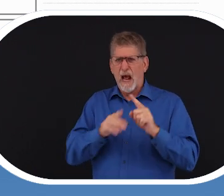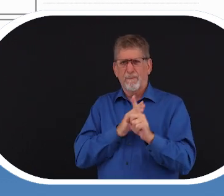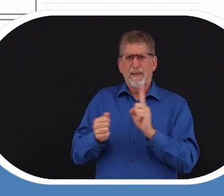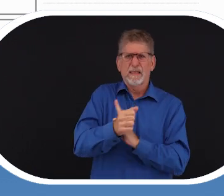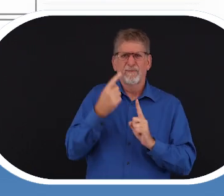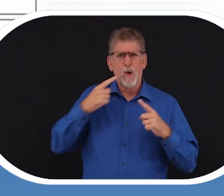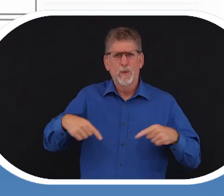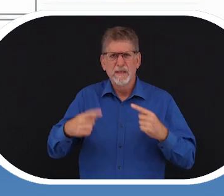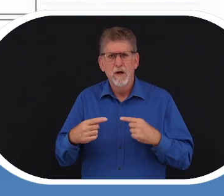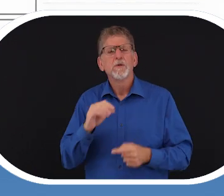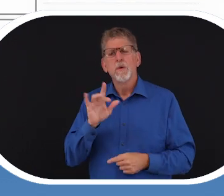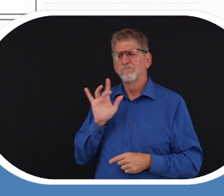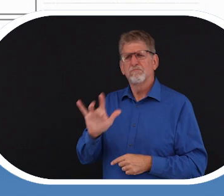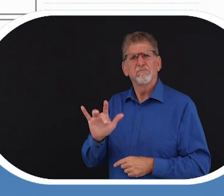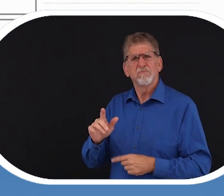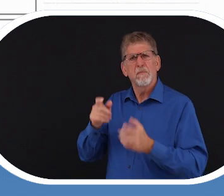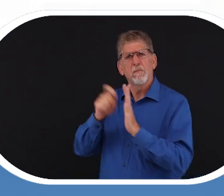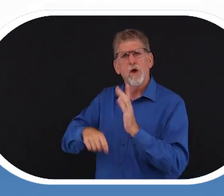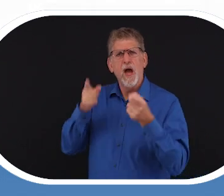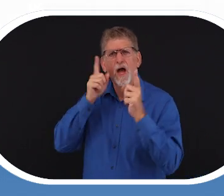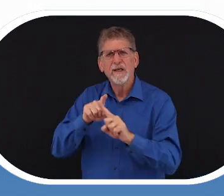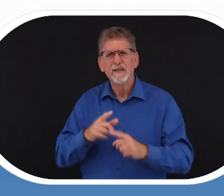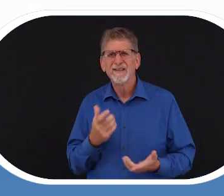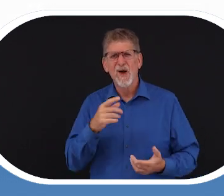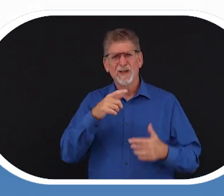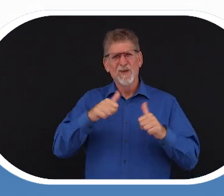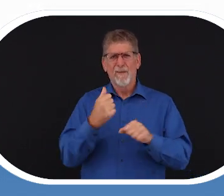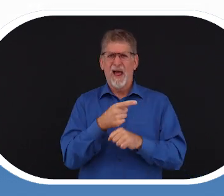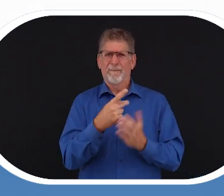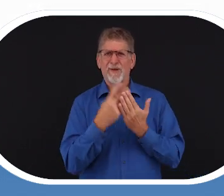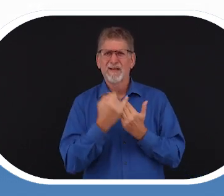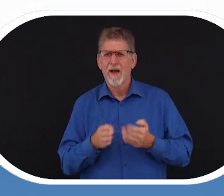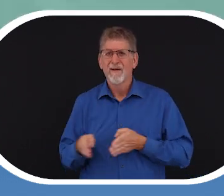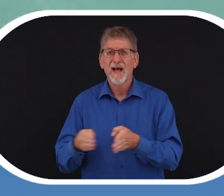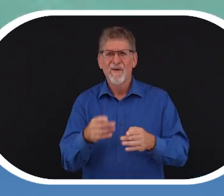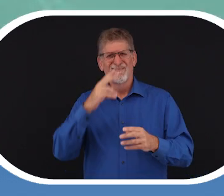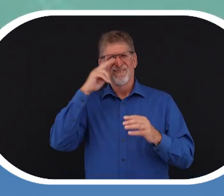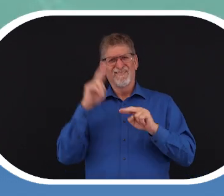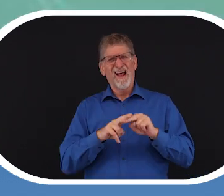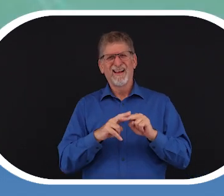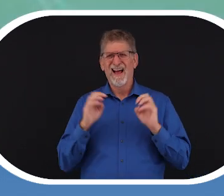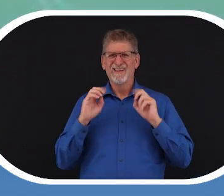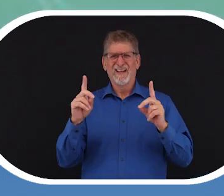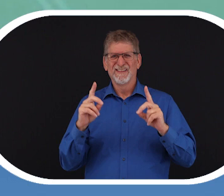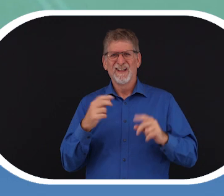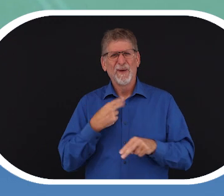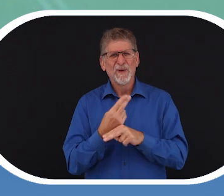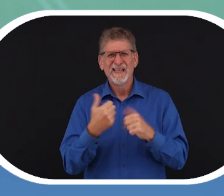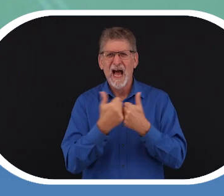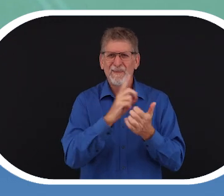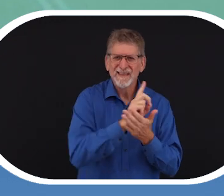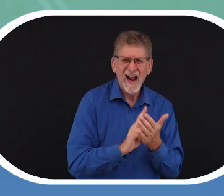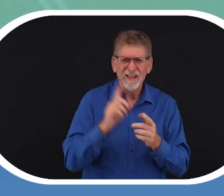wheelchair. So we would mark it agree. We also try to make Project Sidewalk fun and educational. So we use game design strategies